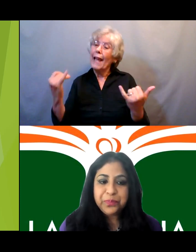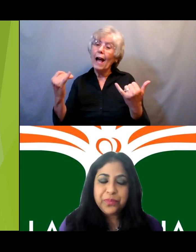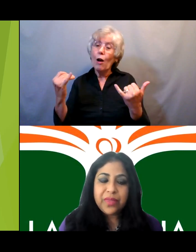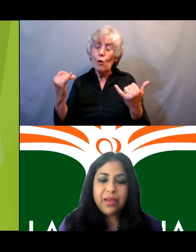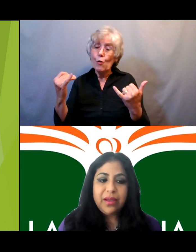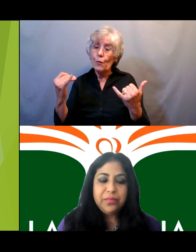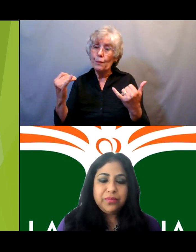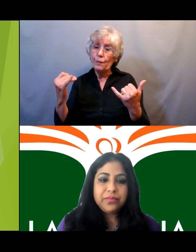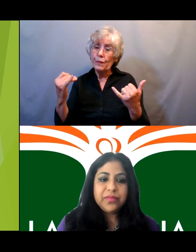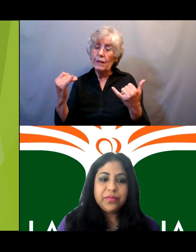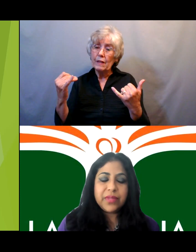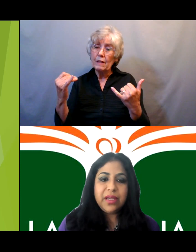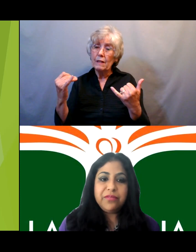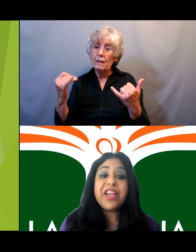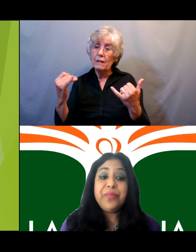provide